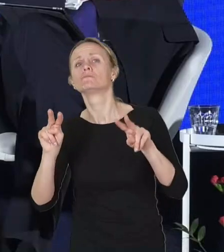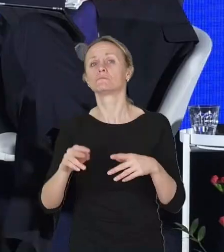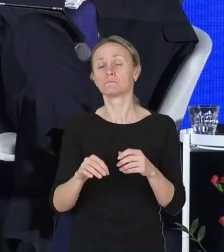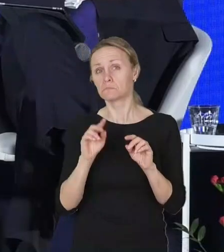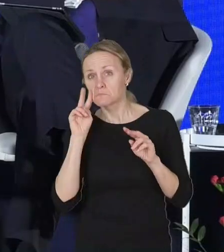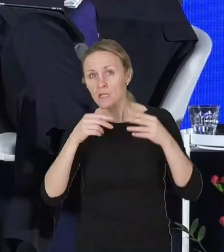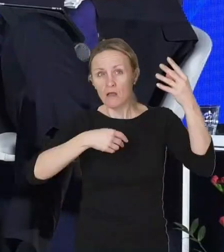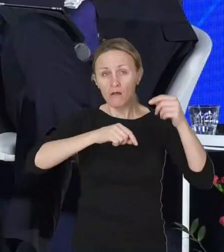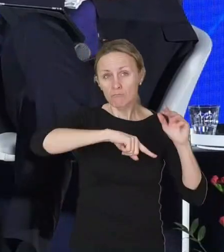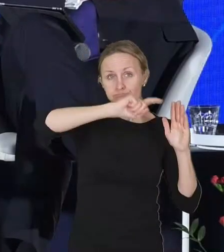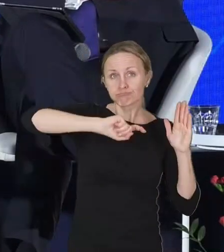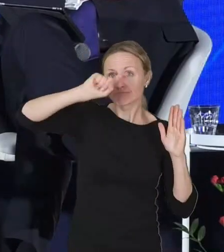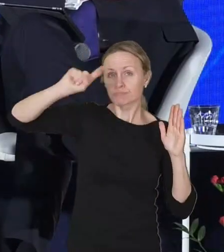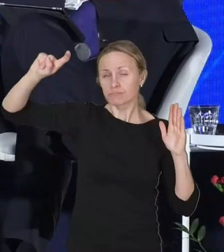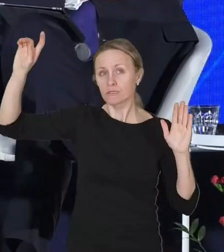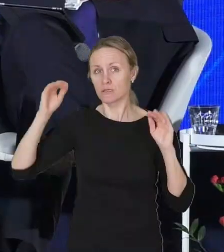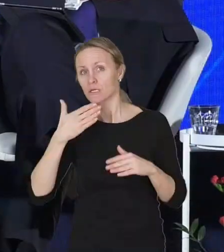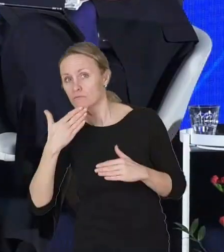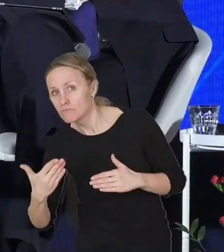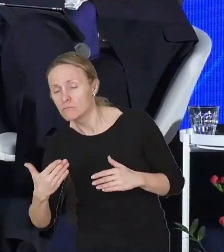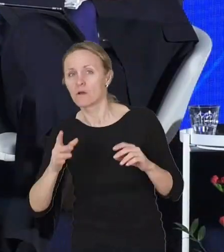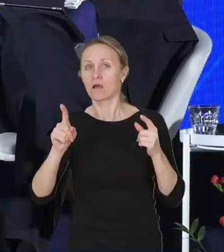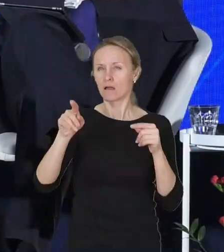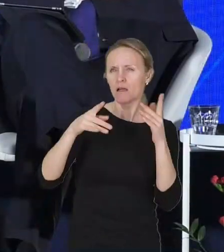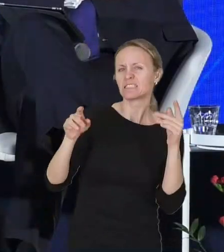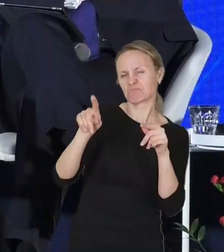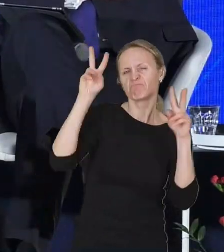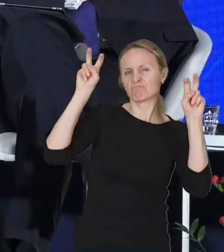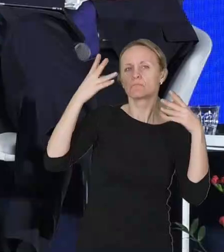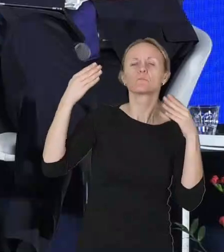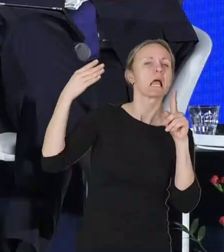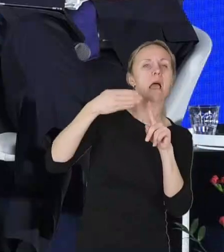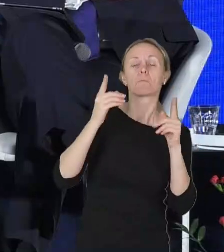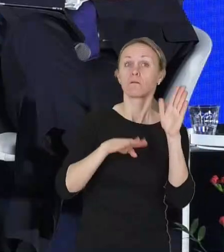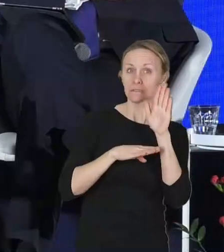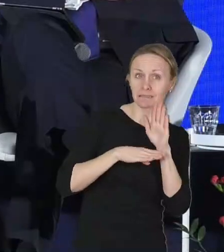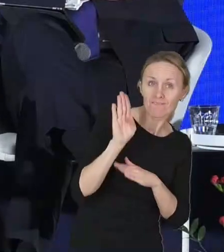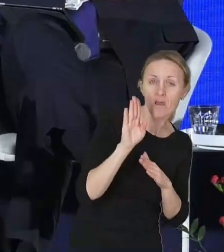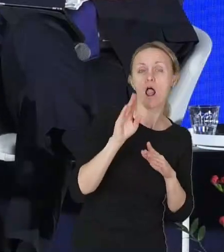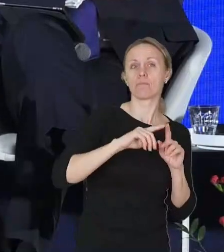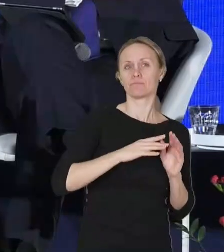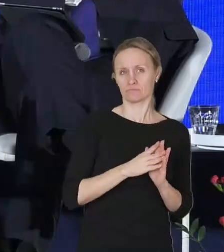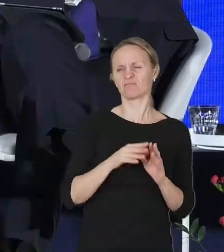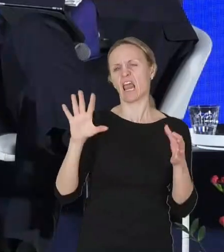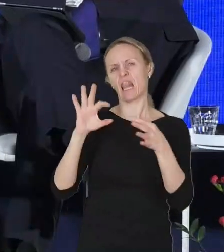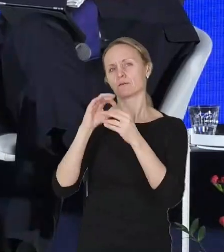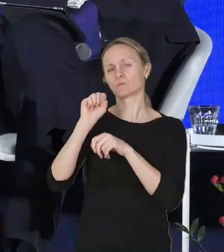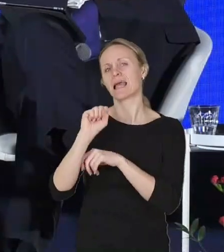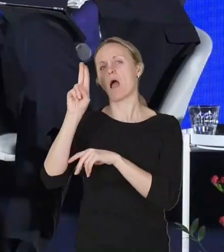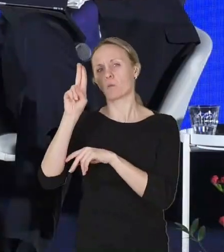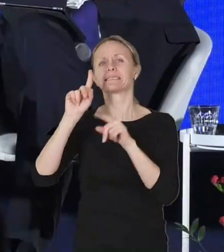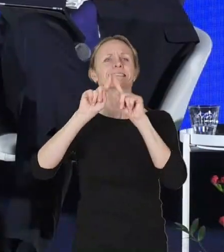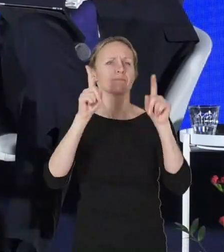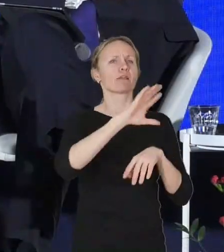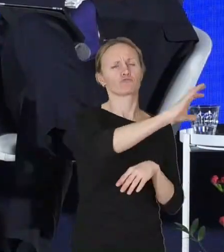R&D investments, and just in monetary terms, I mean, the Chinese